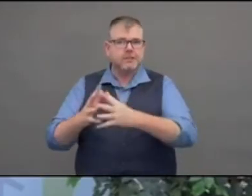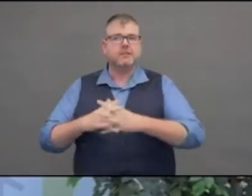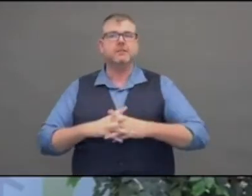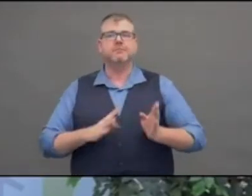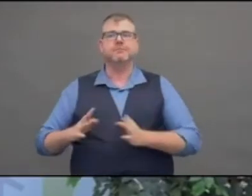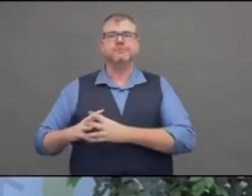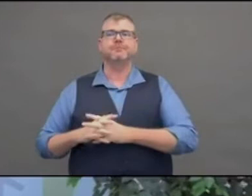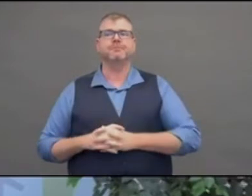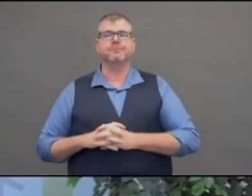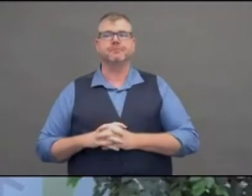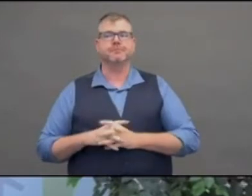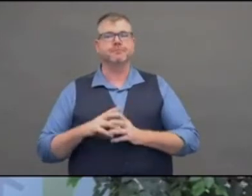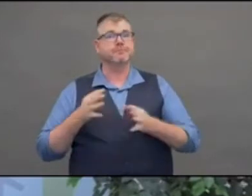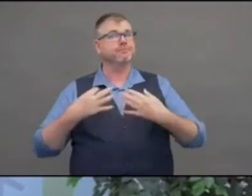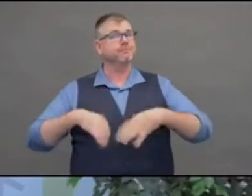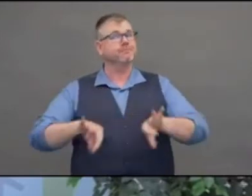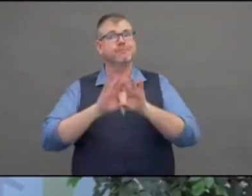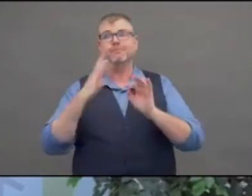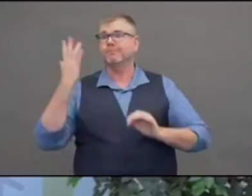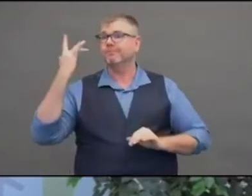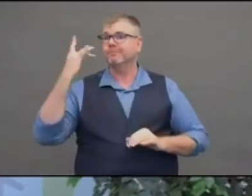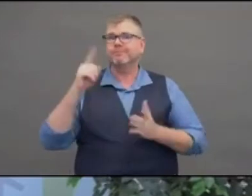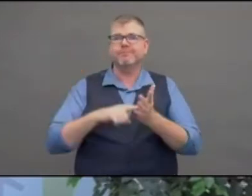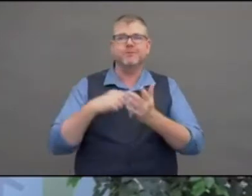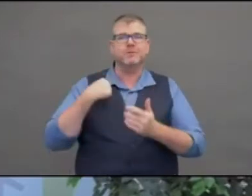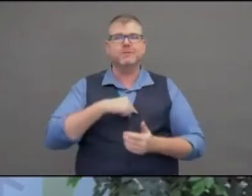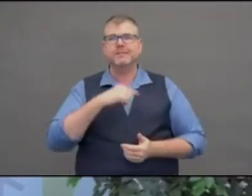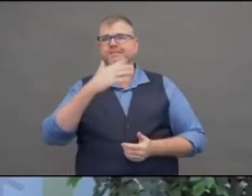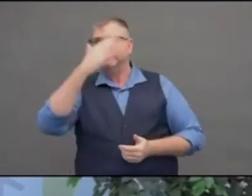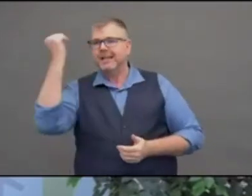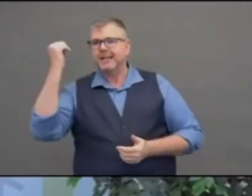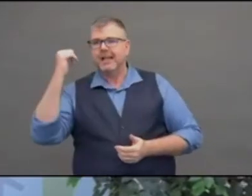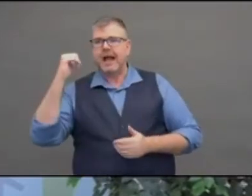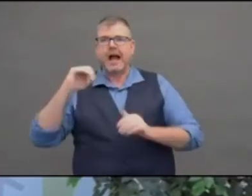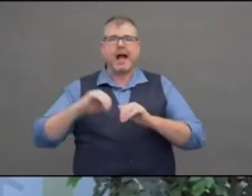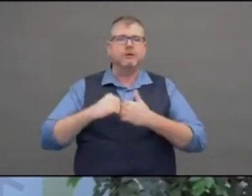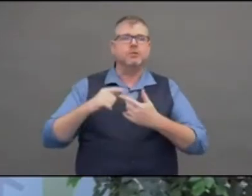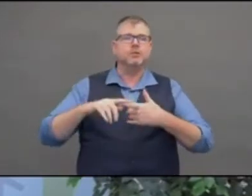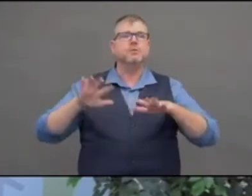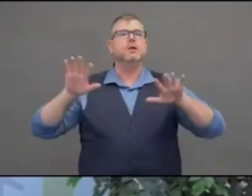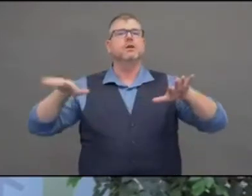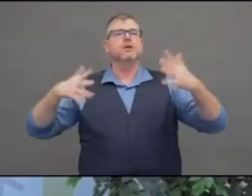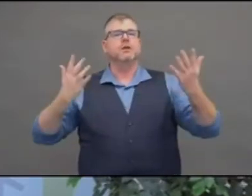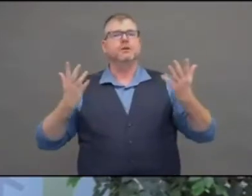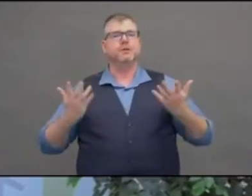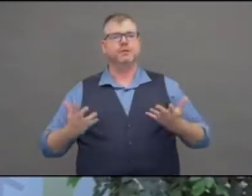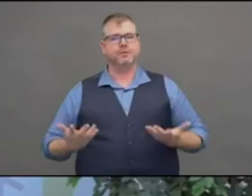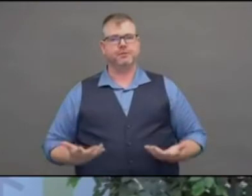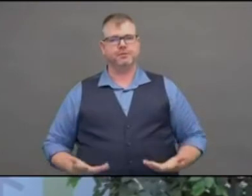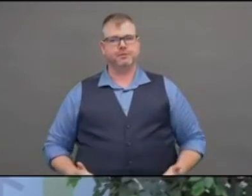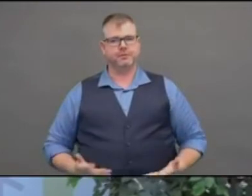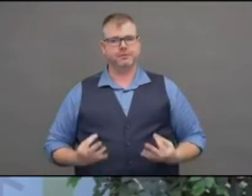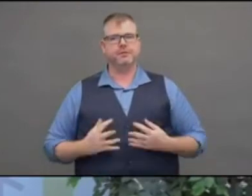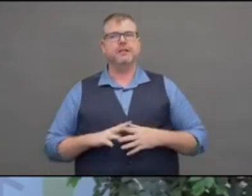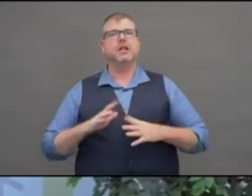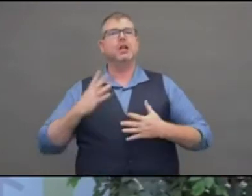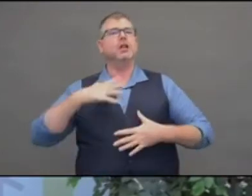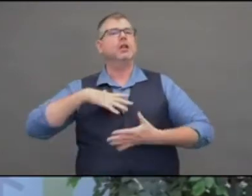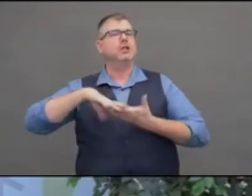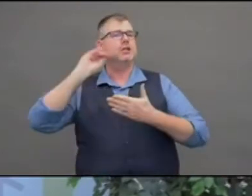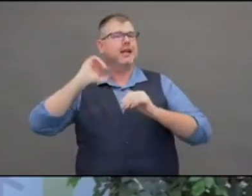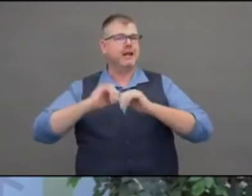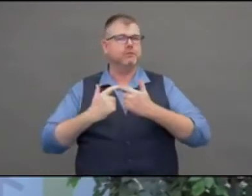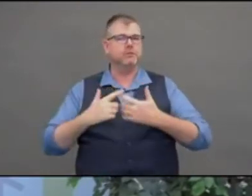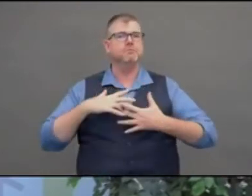do forget how to calm down. So having those types of activities and learning how to breathe, it's